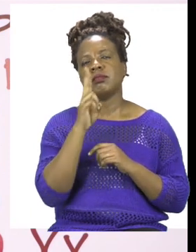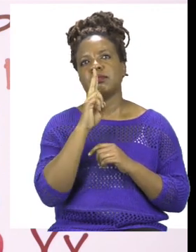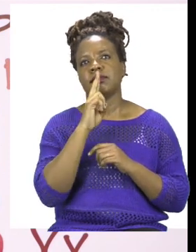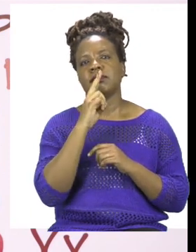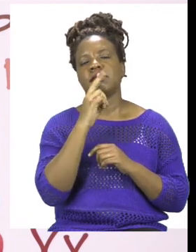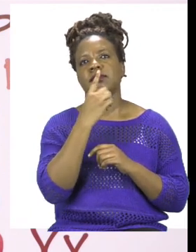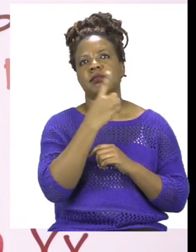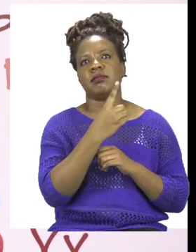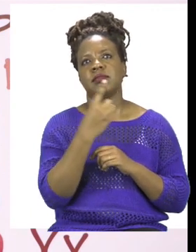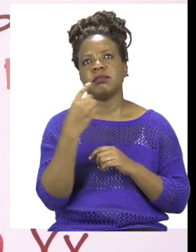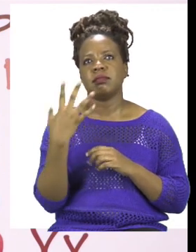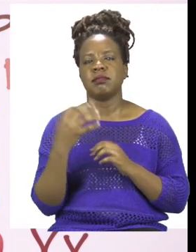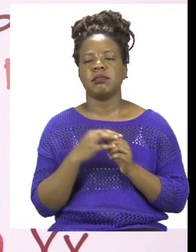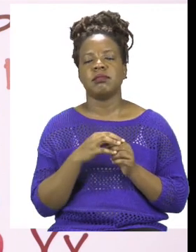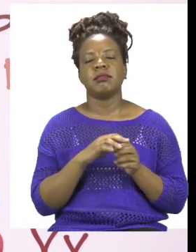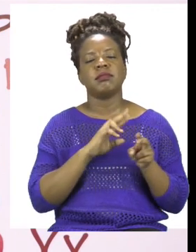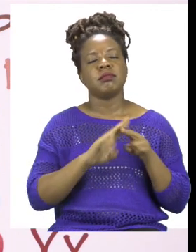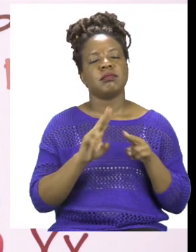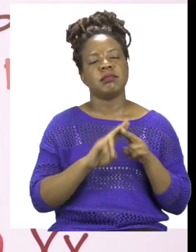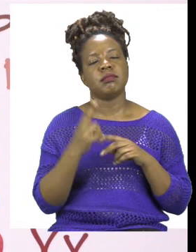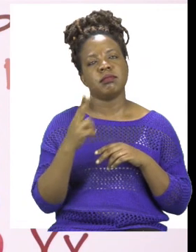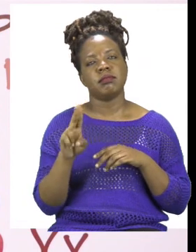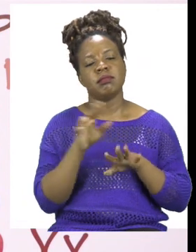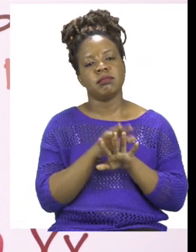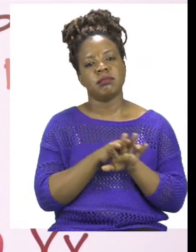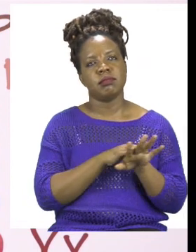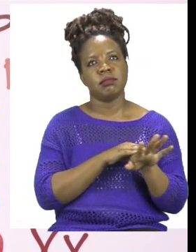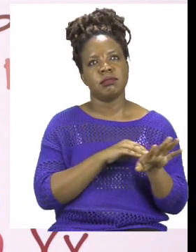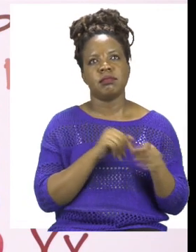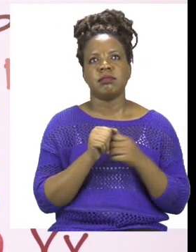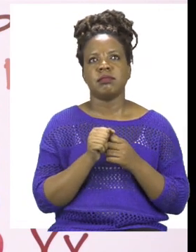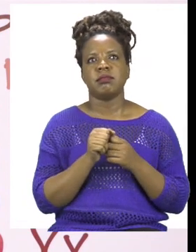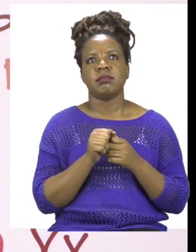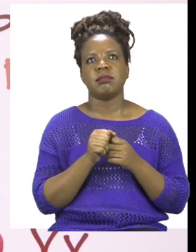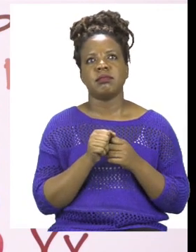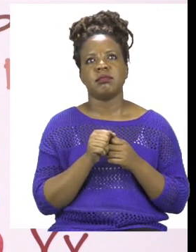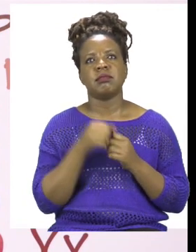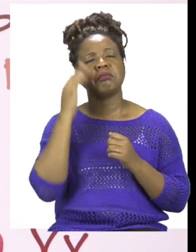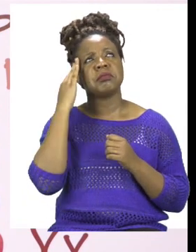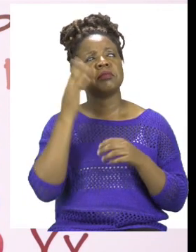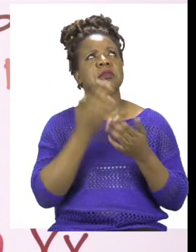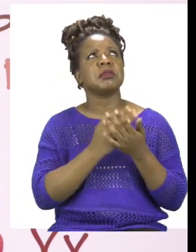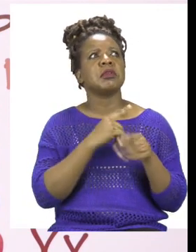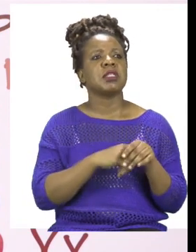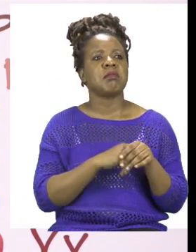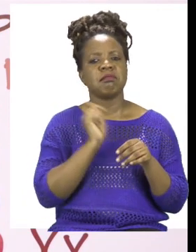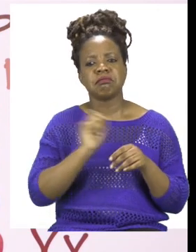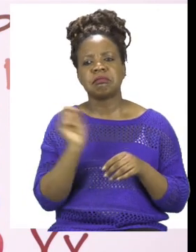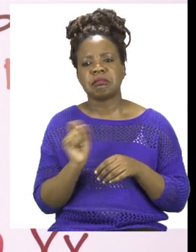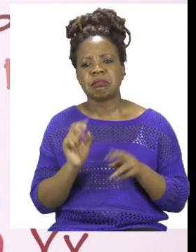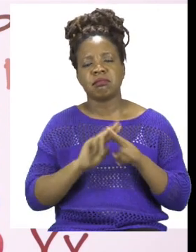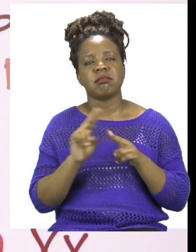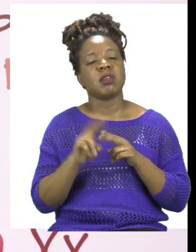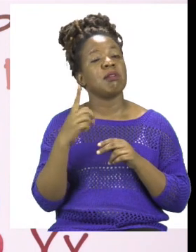So take your time with your times tables, boys and girls. I know sometimes it's very tempting to just write an answer that we don't know, but it's very